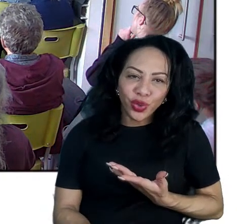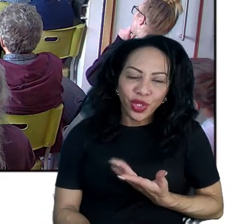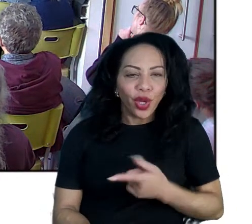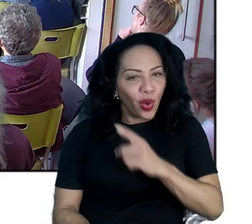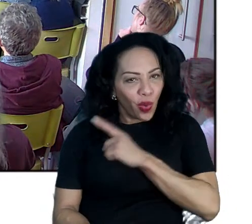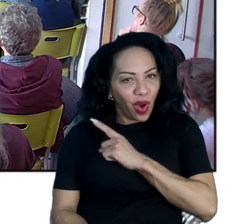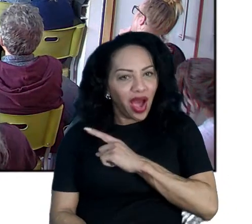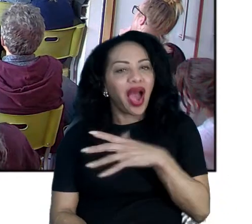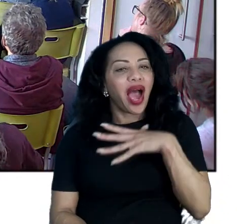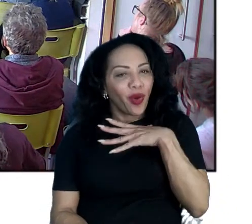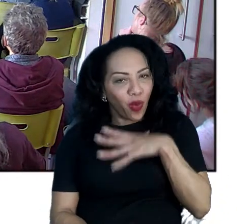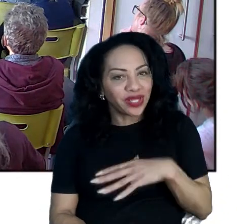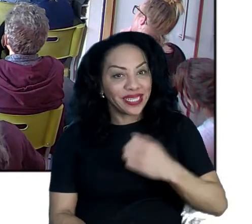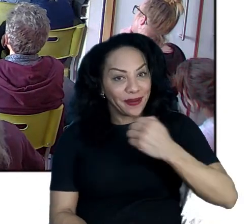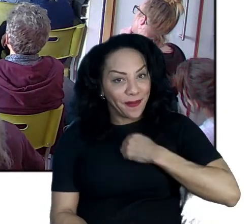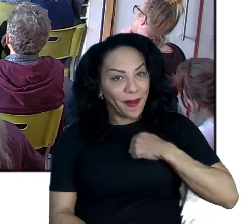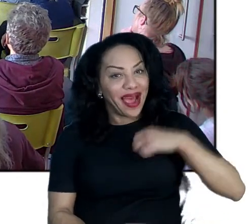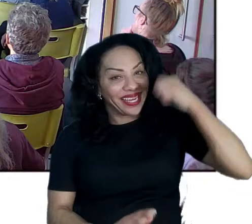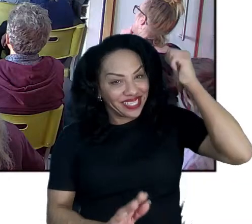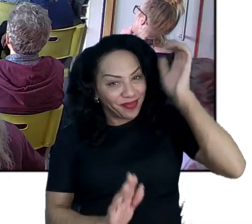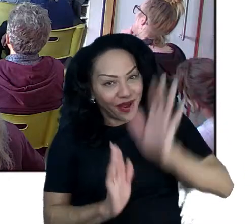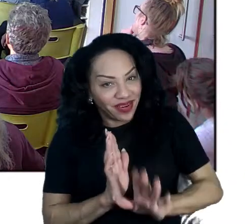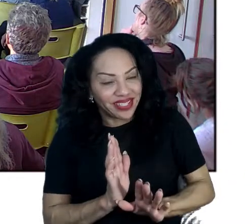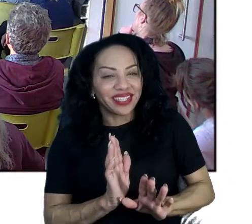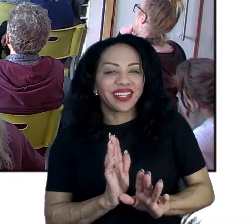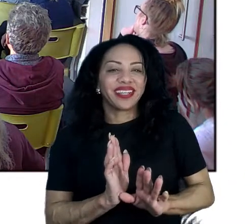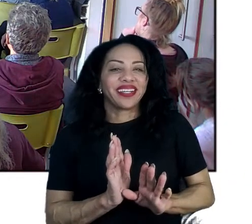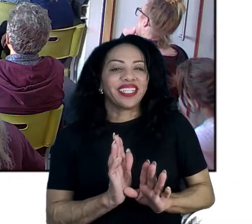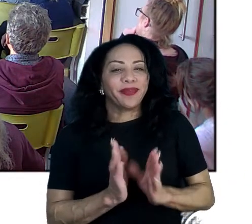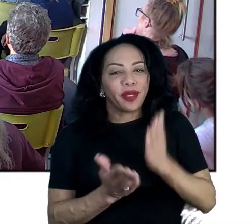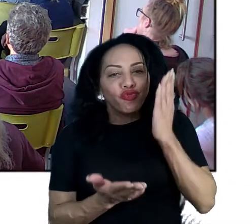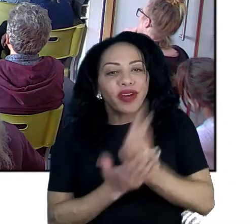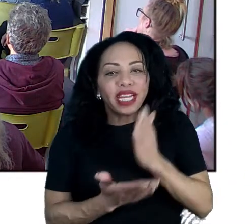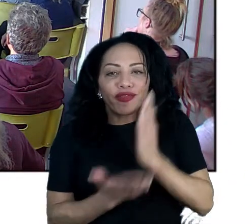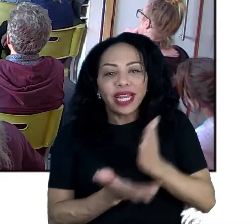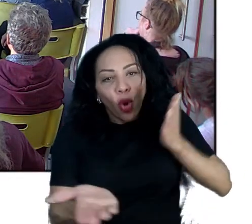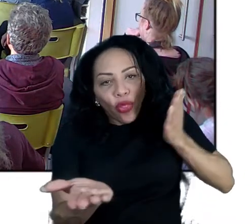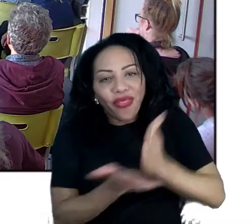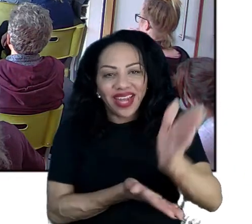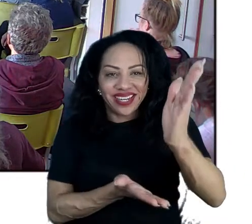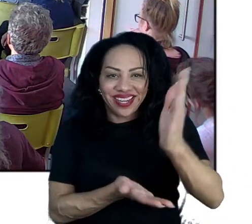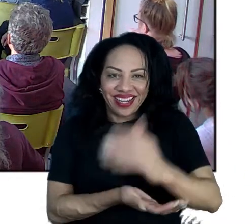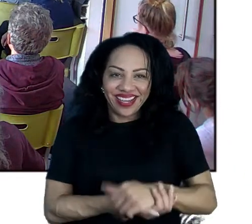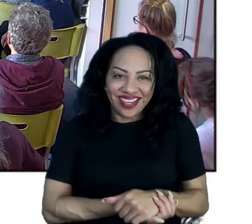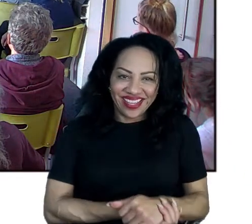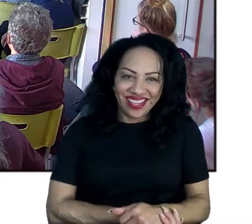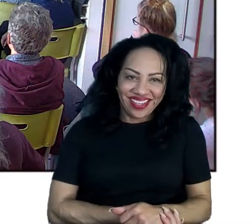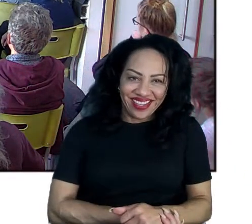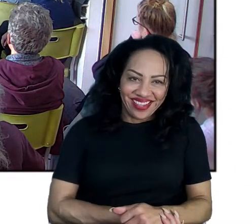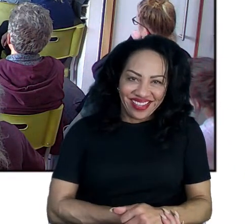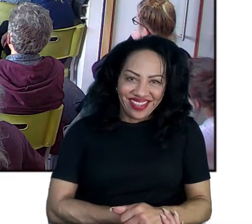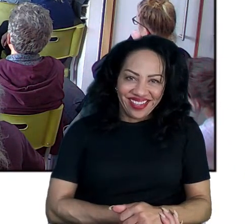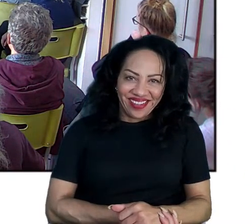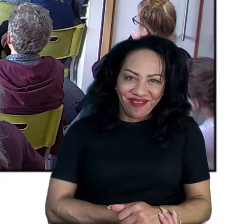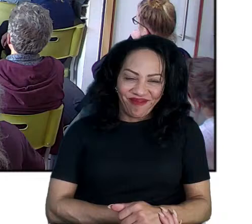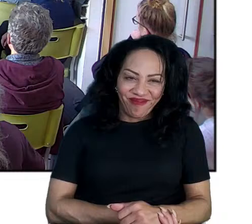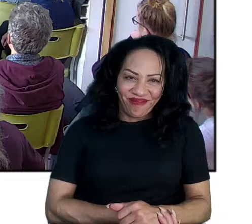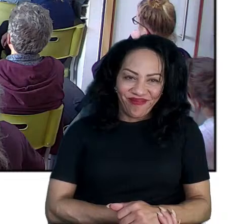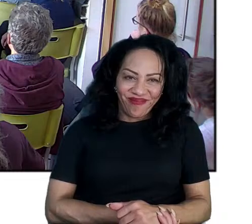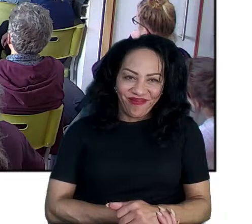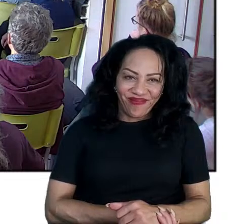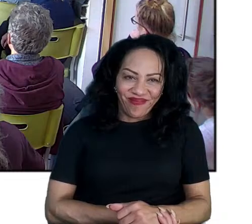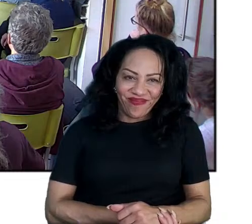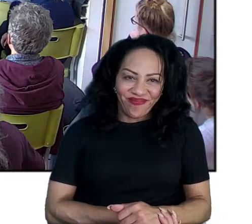of retransmitting my document via fax to be as authentic as possible. So I'm really interested in